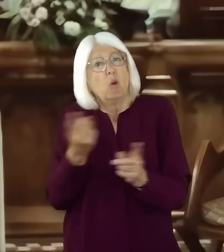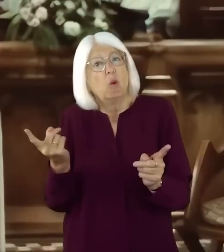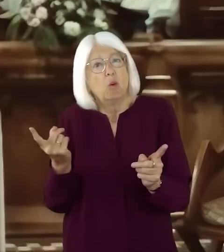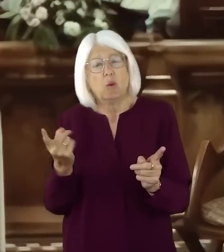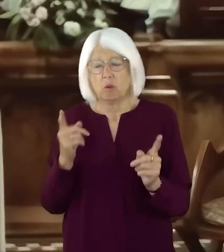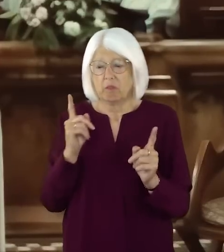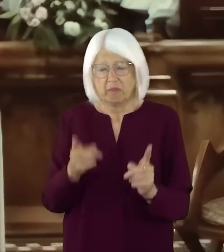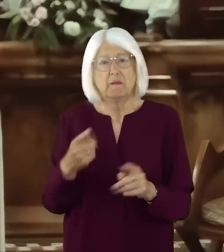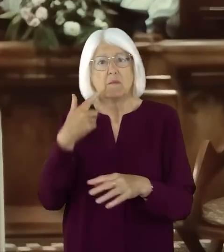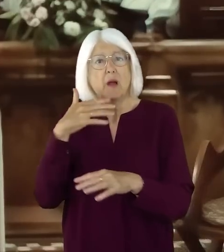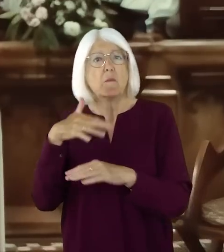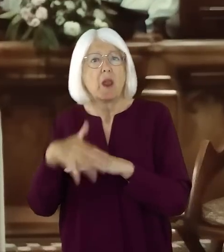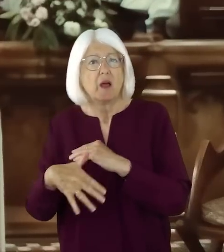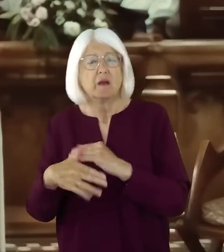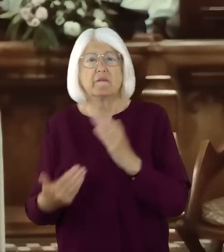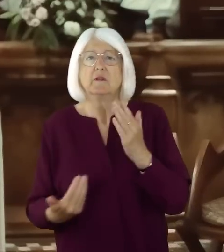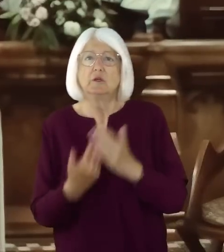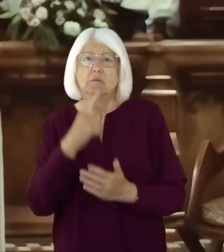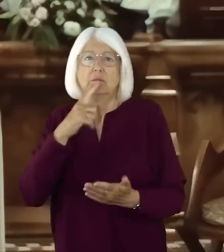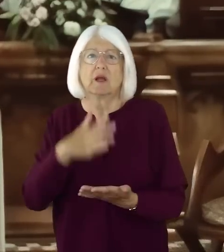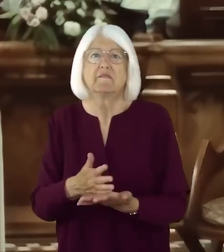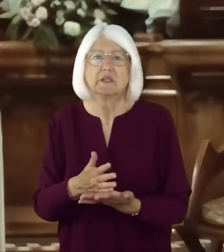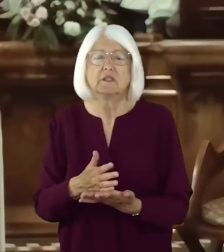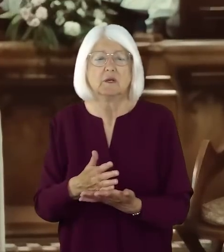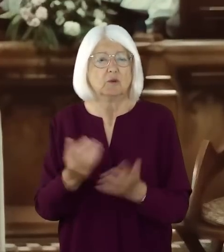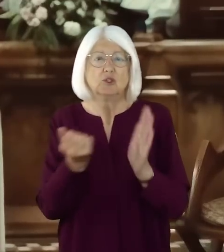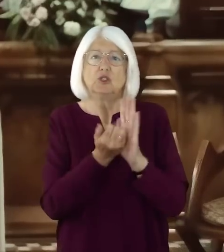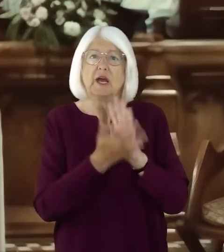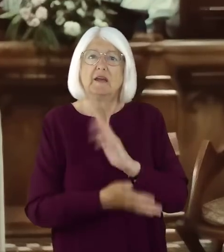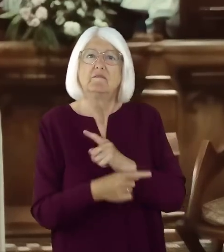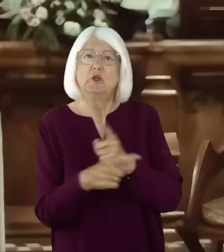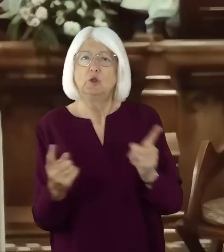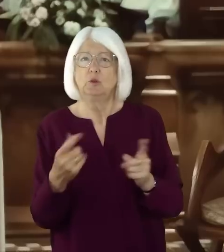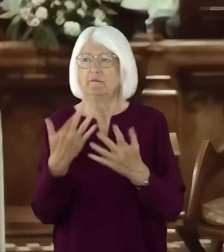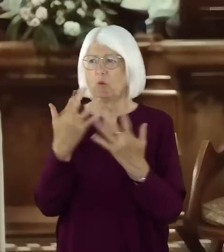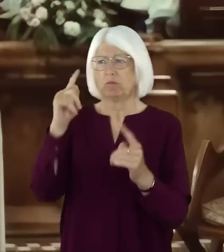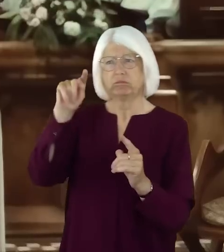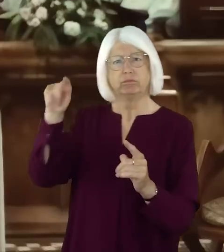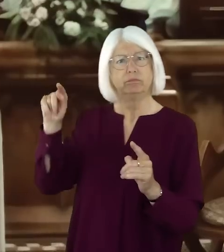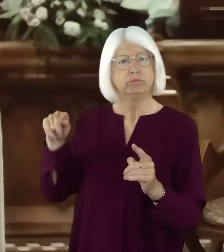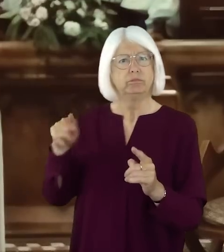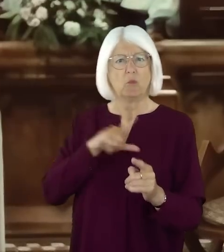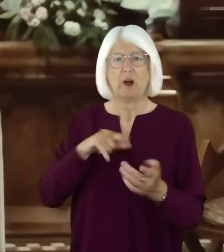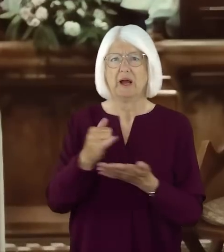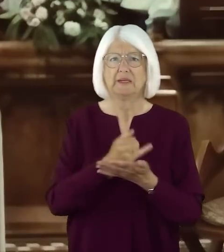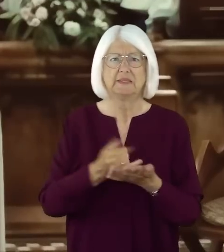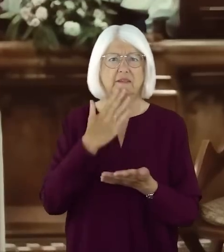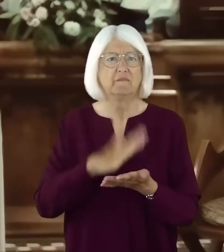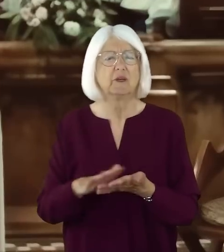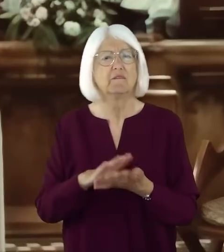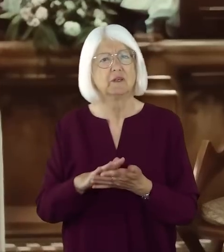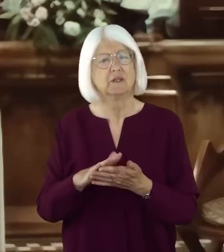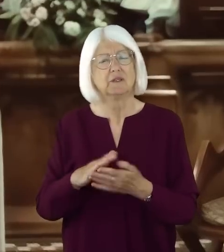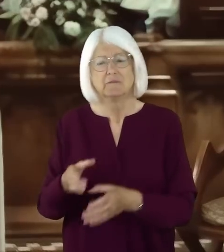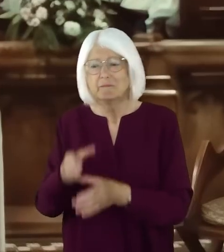of you. This is my blood of the new covenant, which is shed for you and for many for the forgiveness of sins. Do this